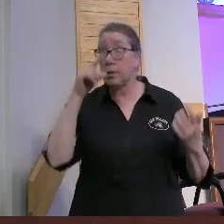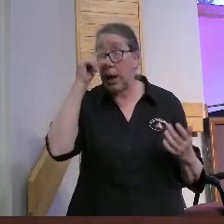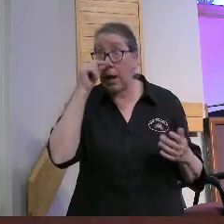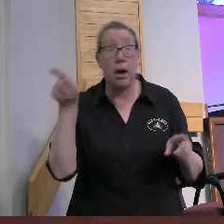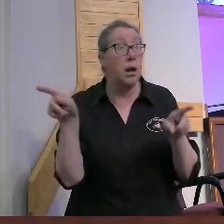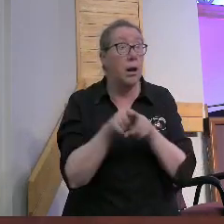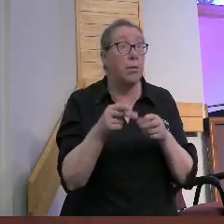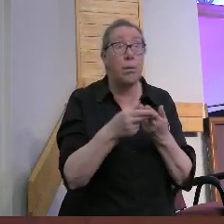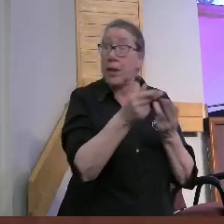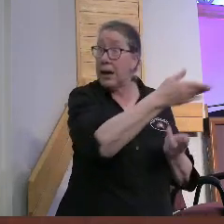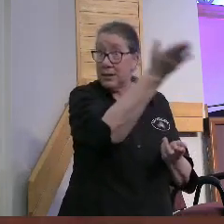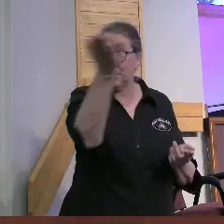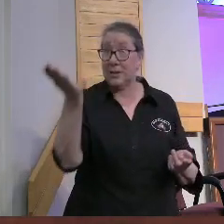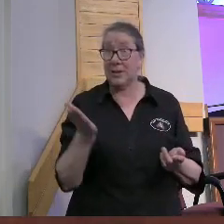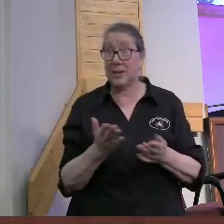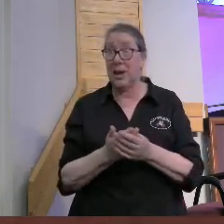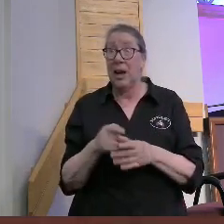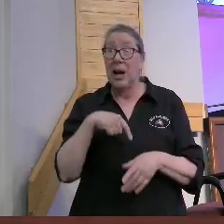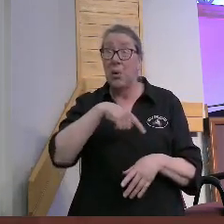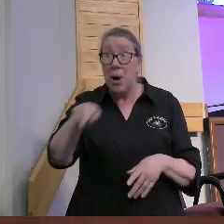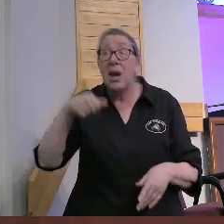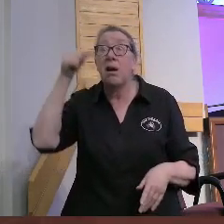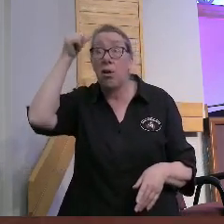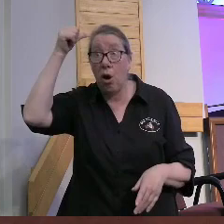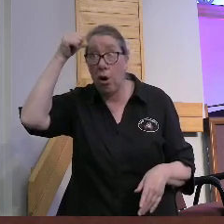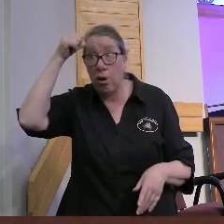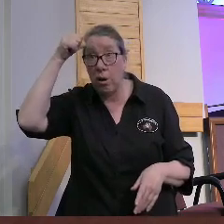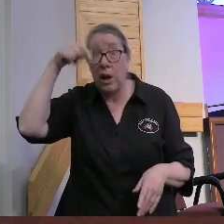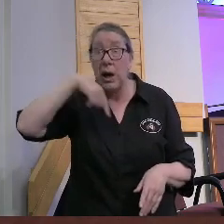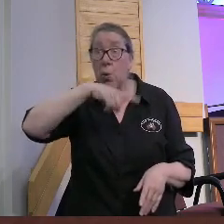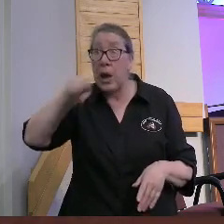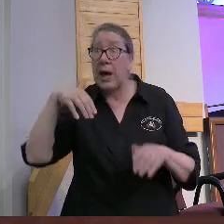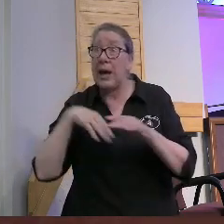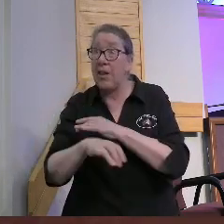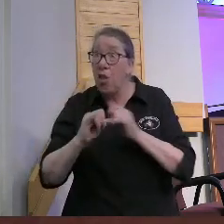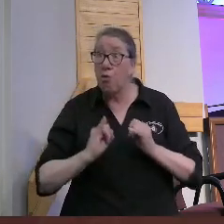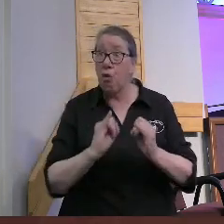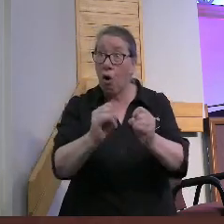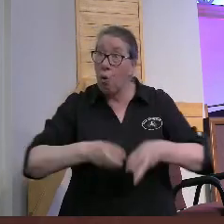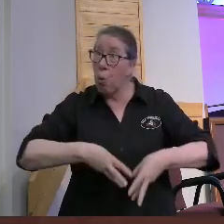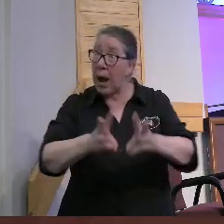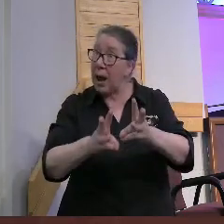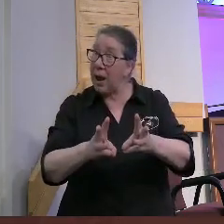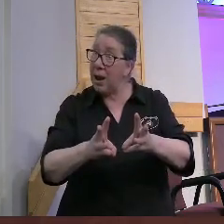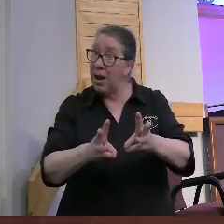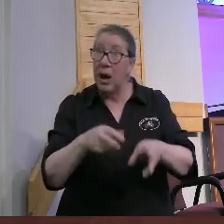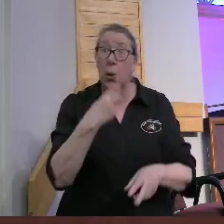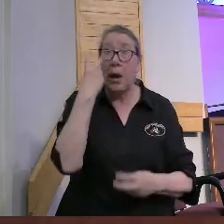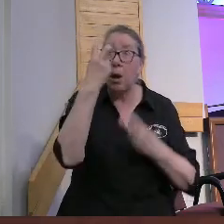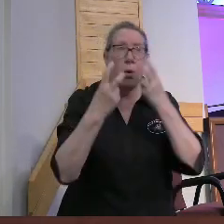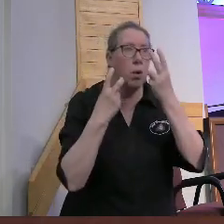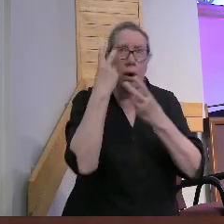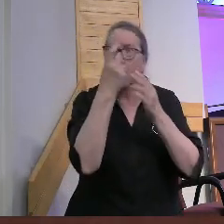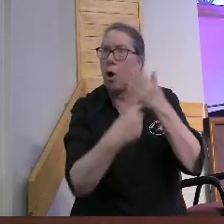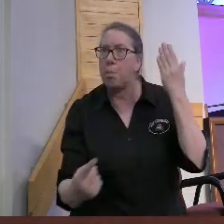we can feel about in life, that we actually know that we're headed in the wrong direction and we're looking for an